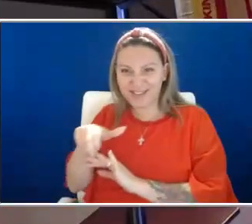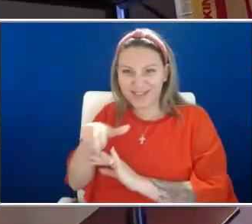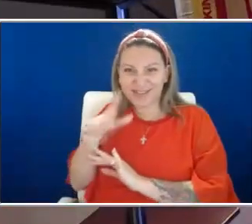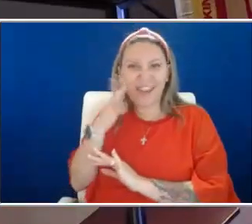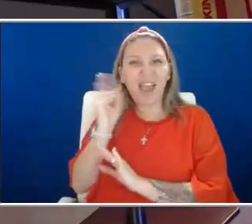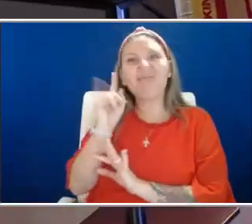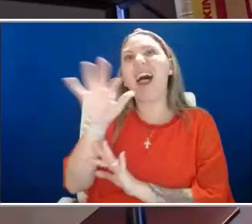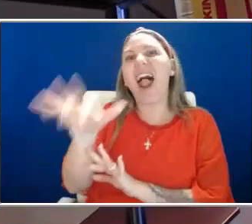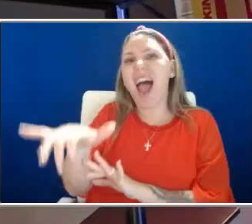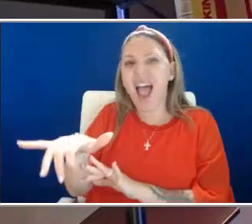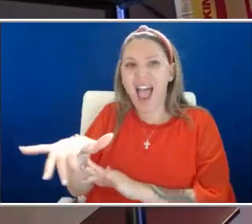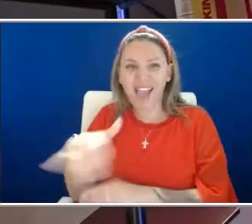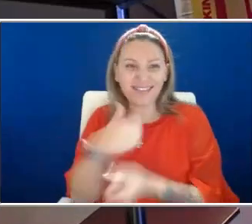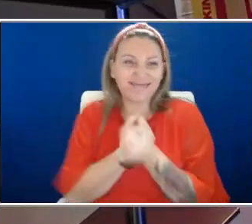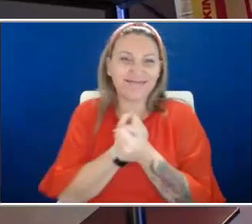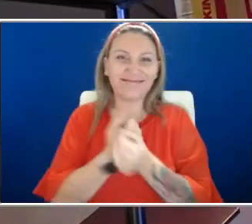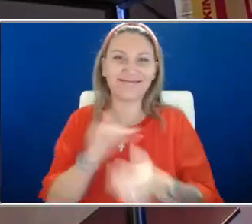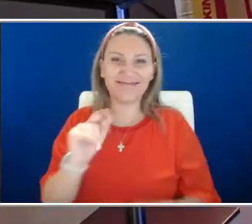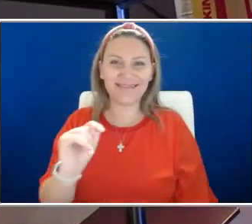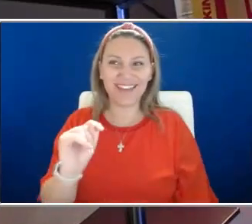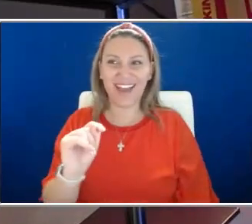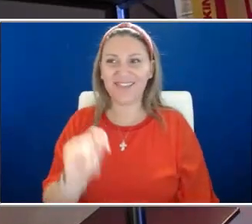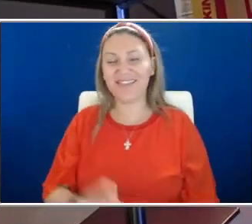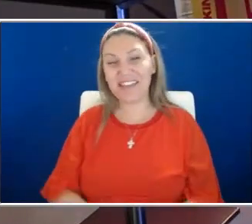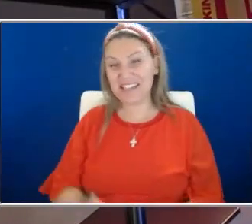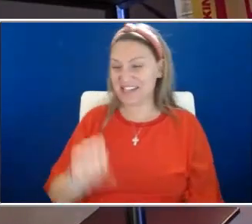love it. Right. Sean, you're